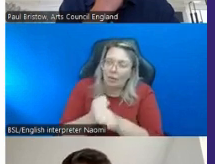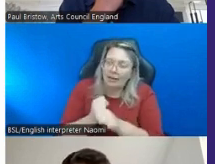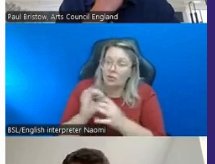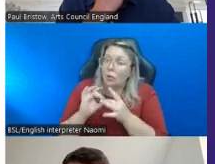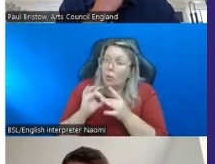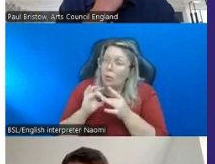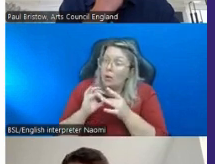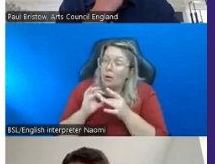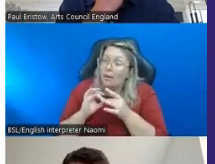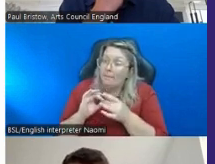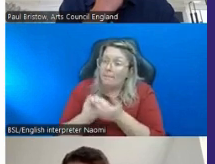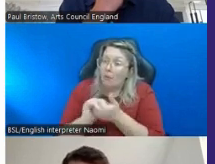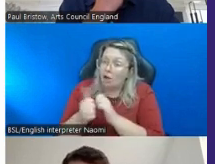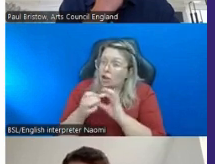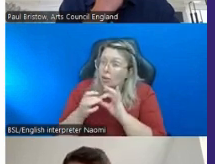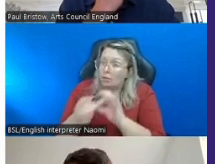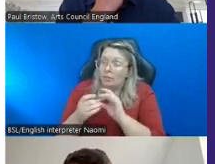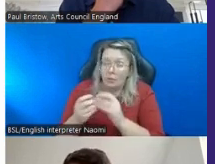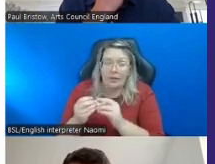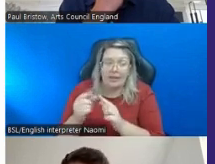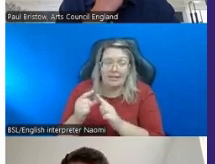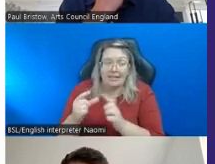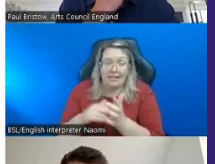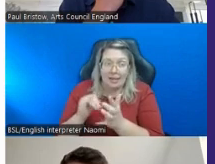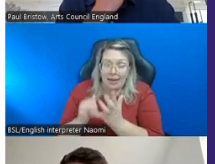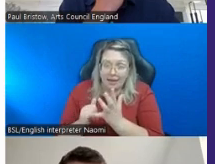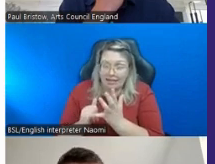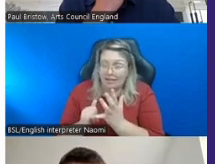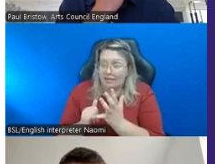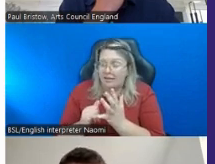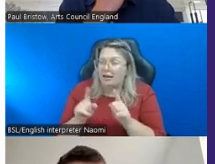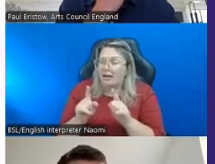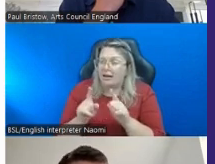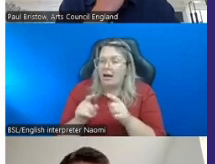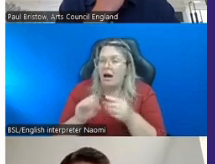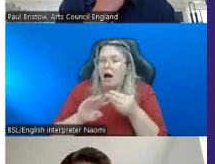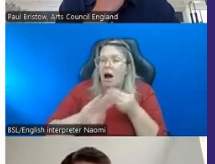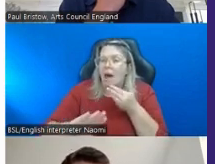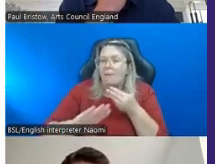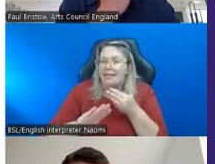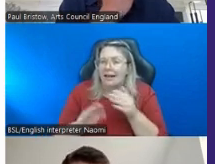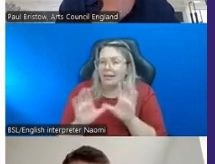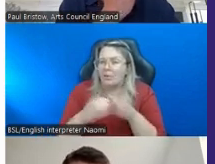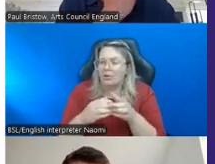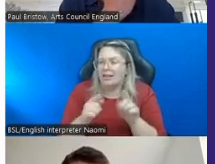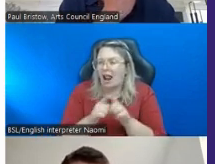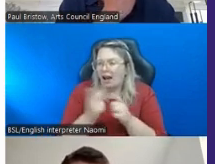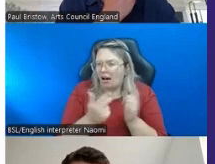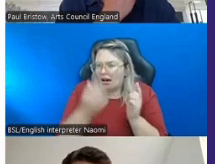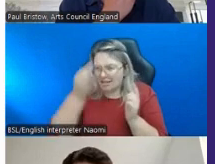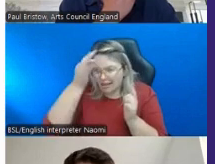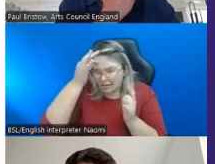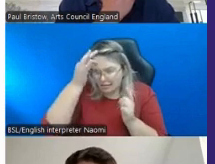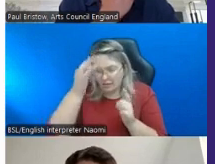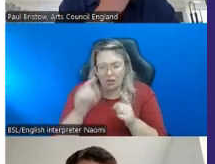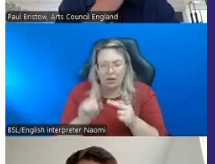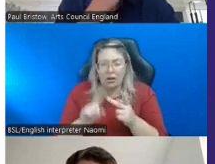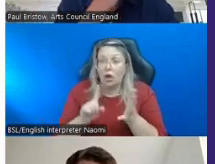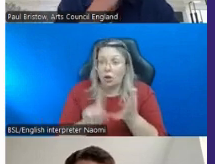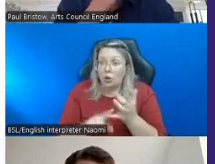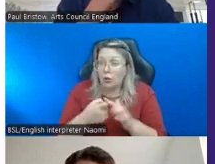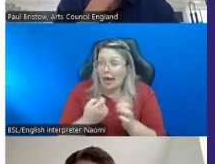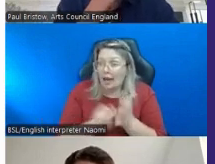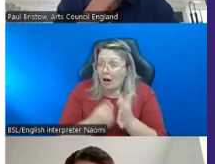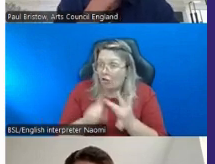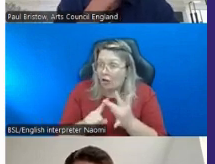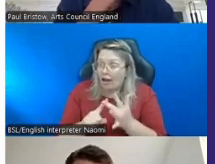length bodies, and that obviously includes Arts Council England and others, but other bodies as well, like UKRI. So think about how research